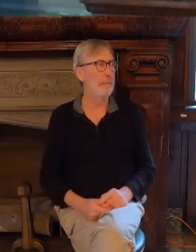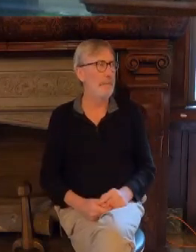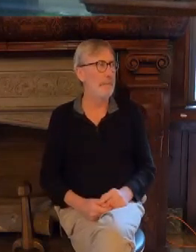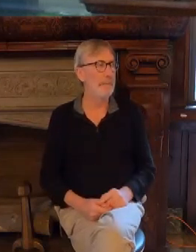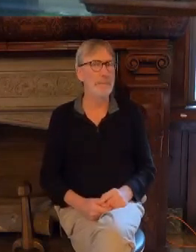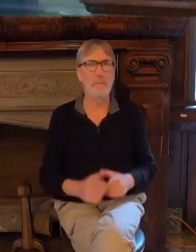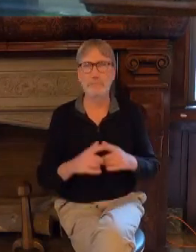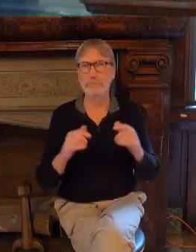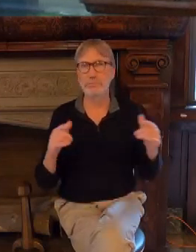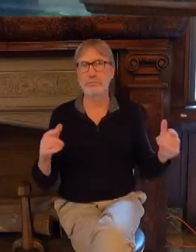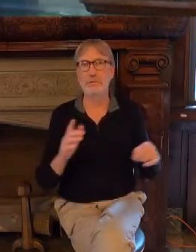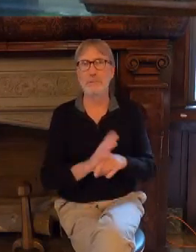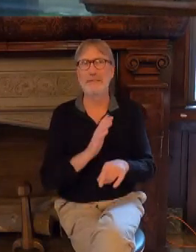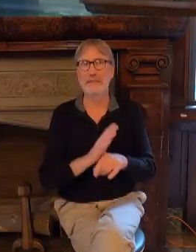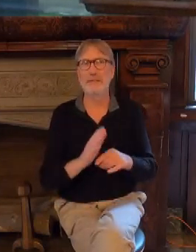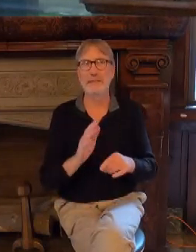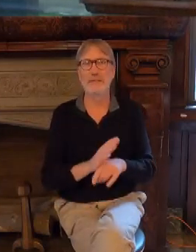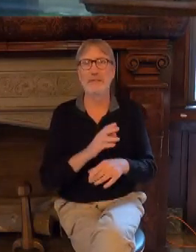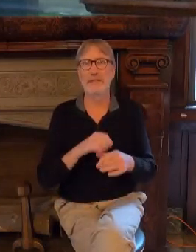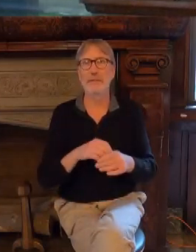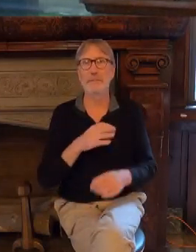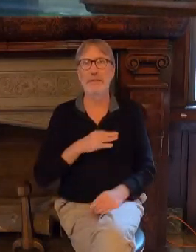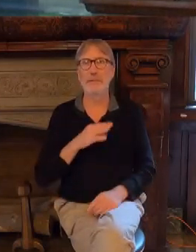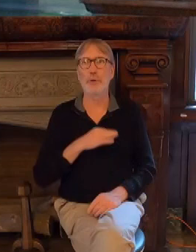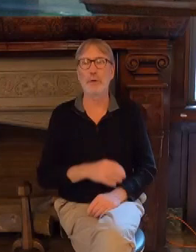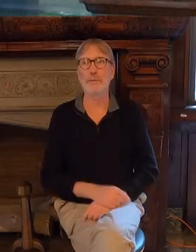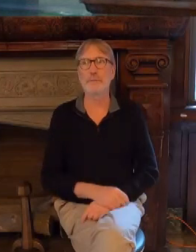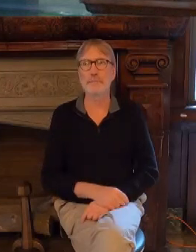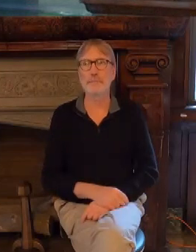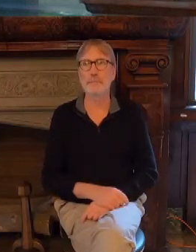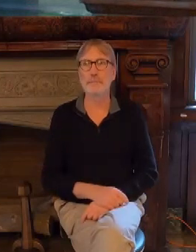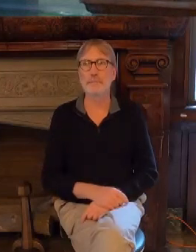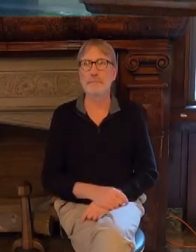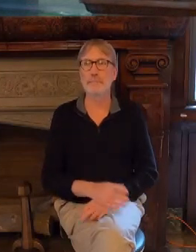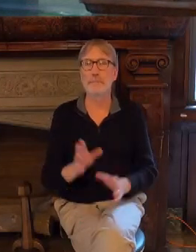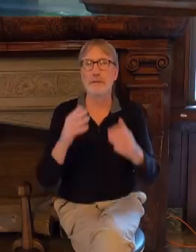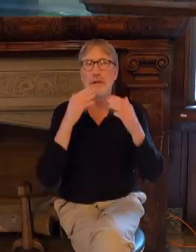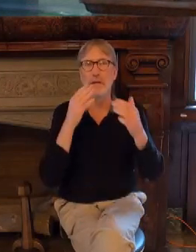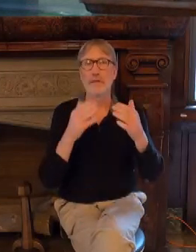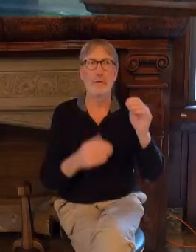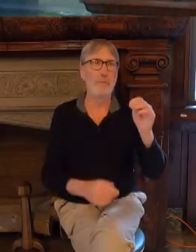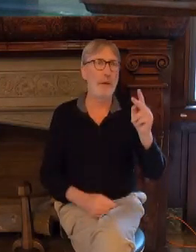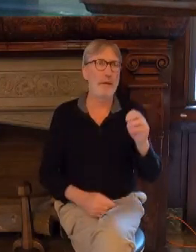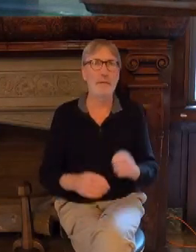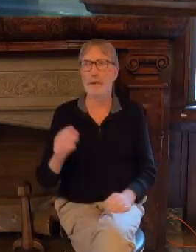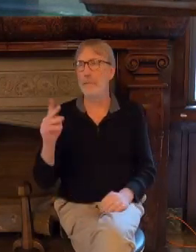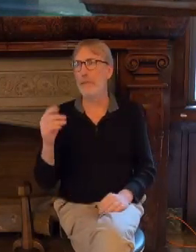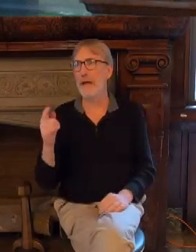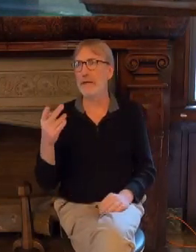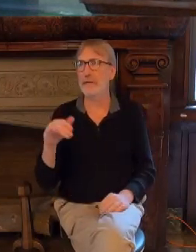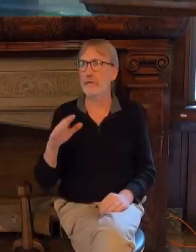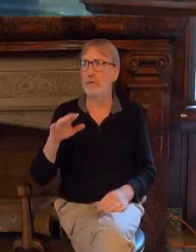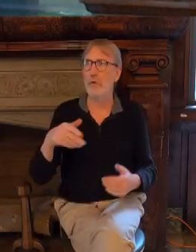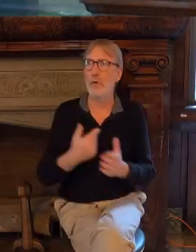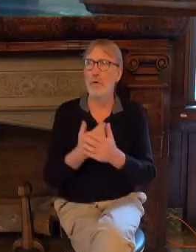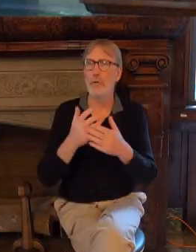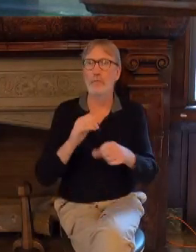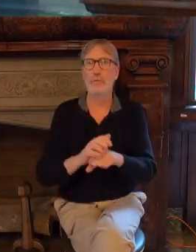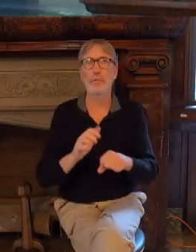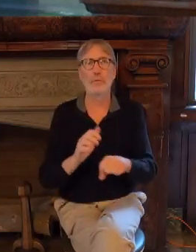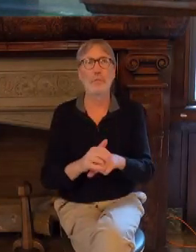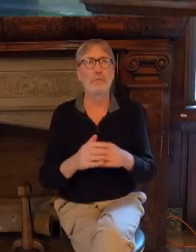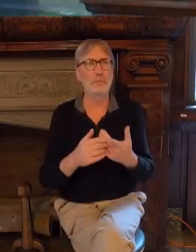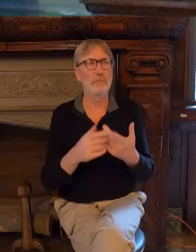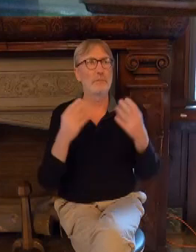businesses and organizations around the city. So with that, thank you, Mike and Patty, for all your work,